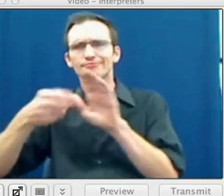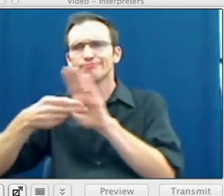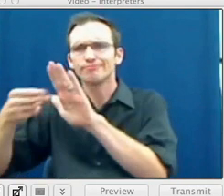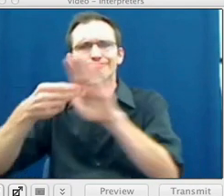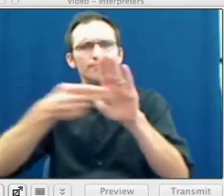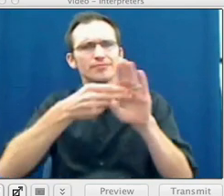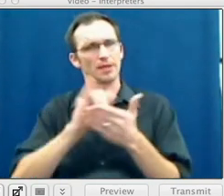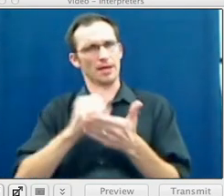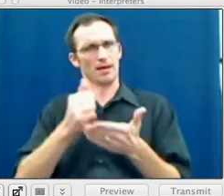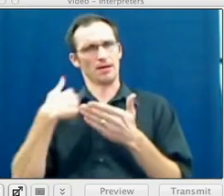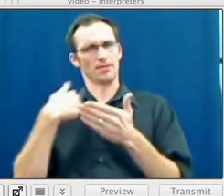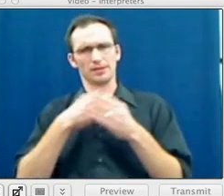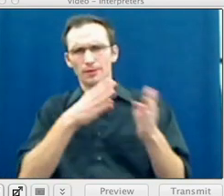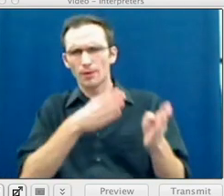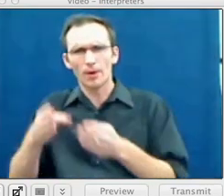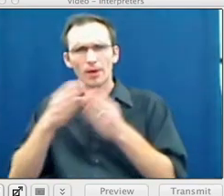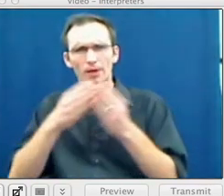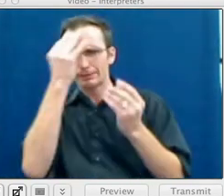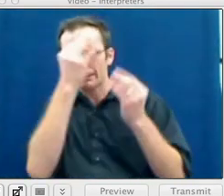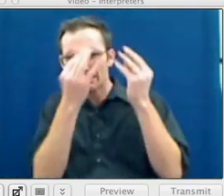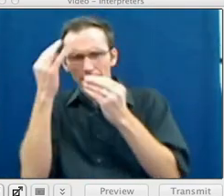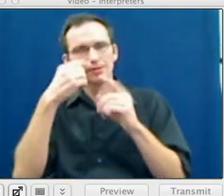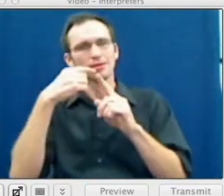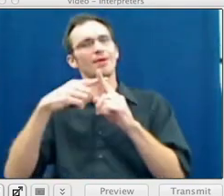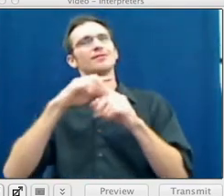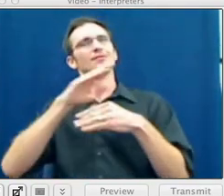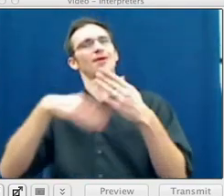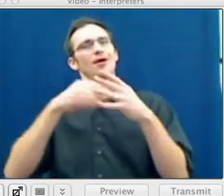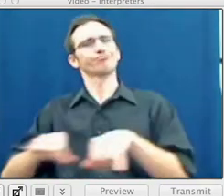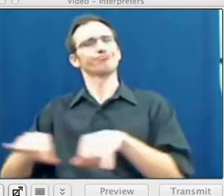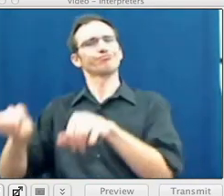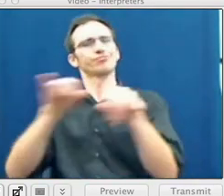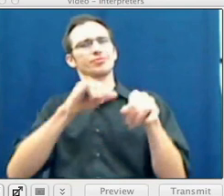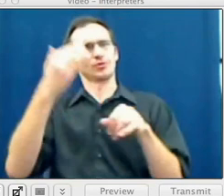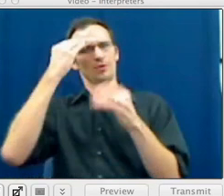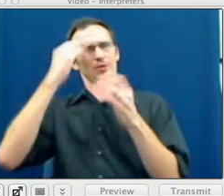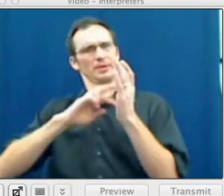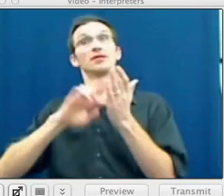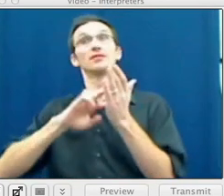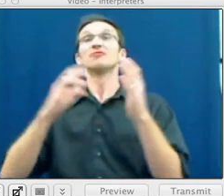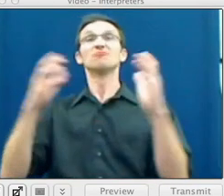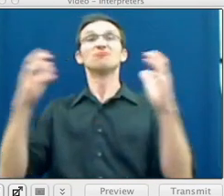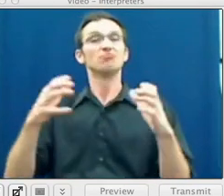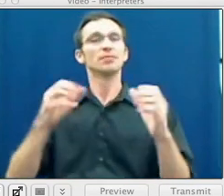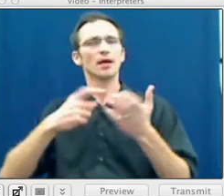ways that are standardized so that we can have constructive conversations.